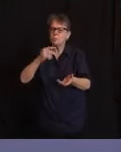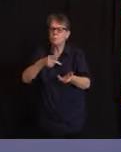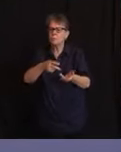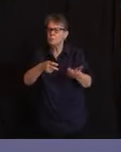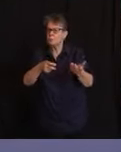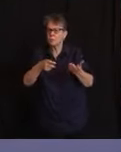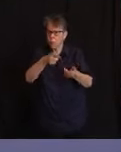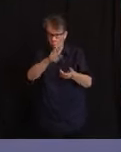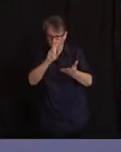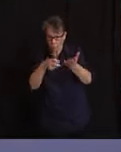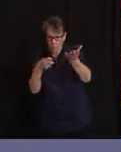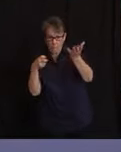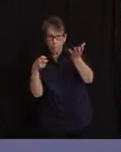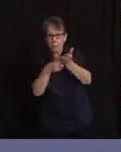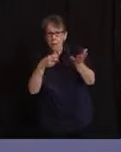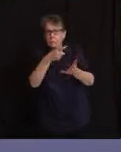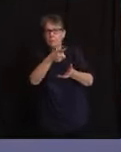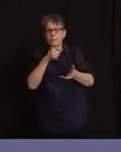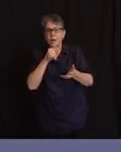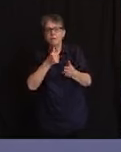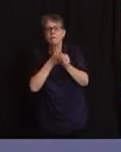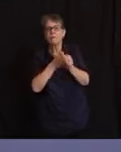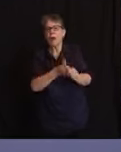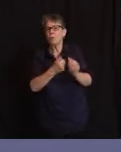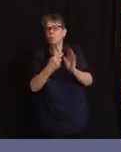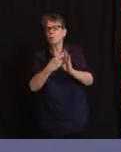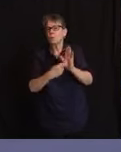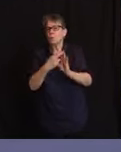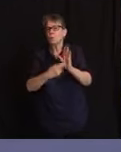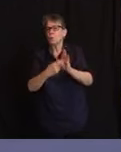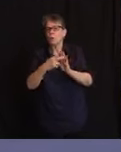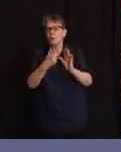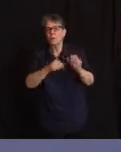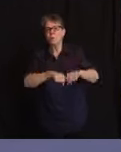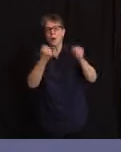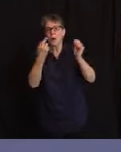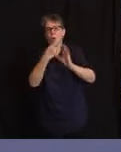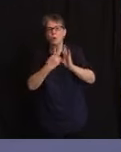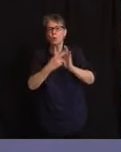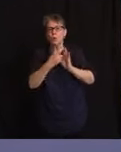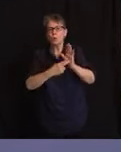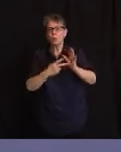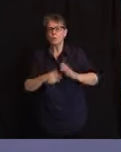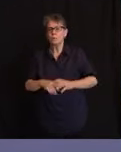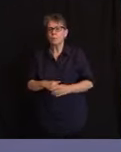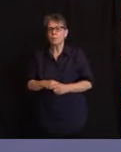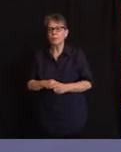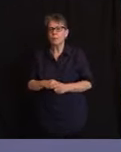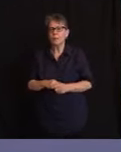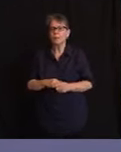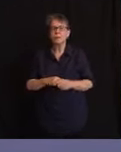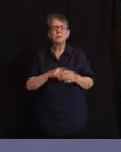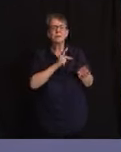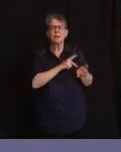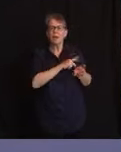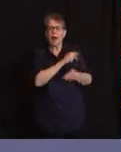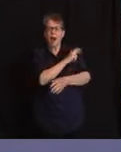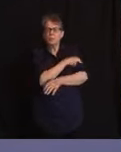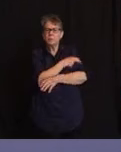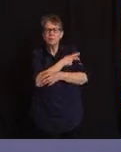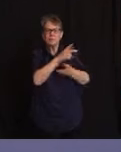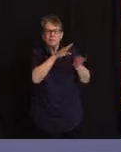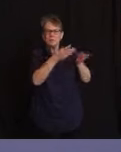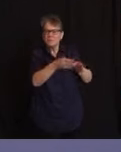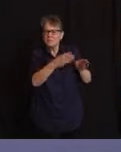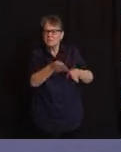employees at the psychiatric hospitals or developmental centers. Governor, from another outlet, curious if New Jersey is the only state ordering